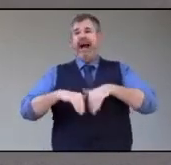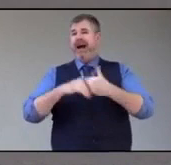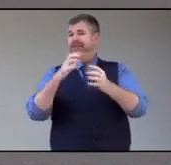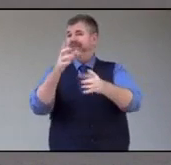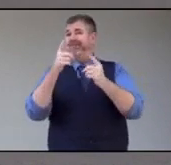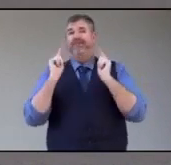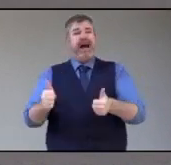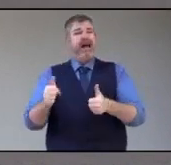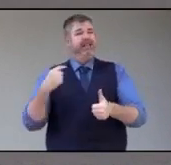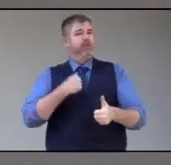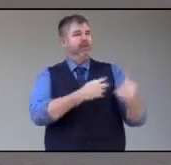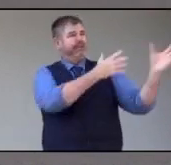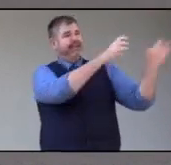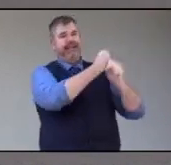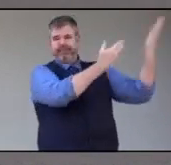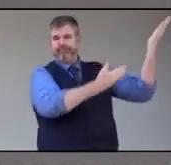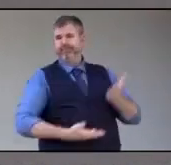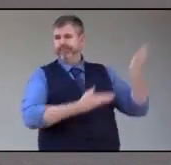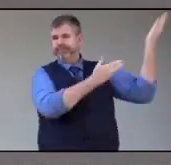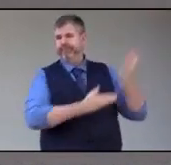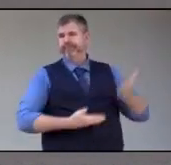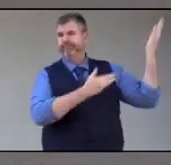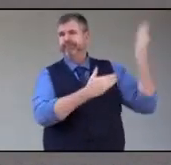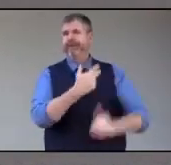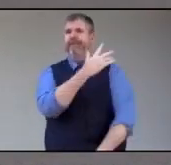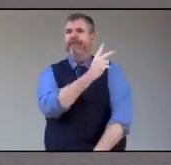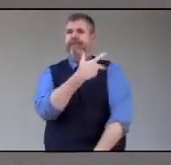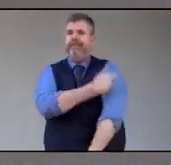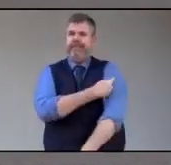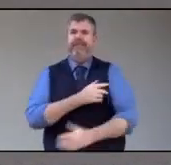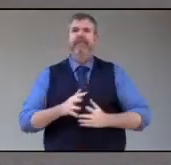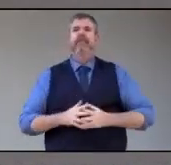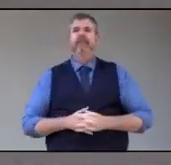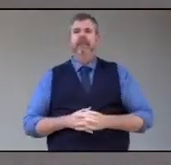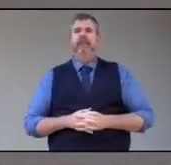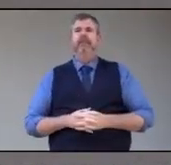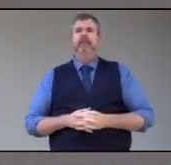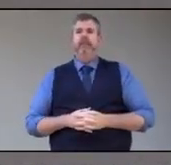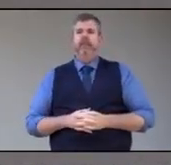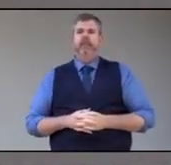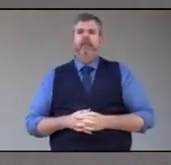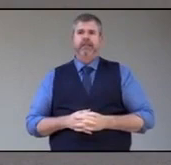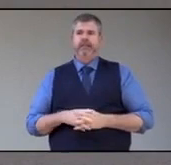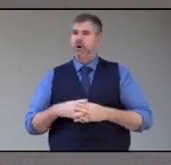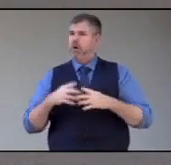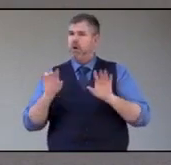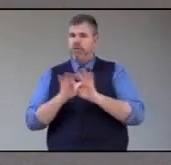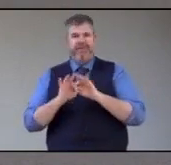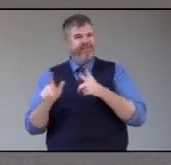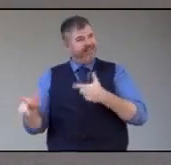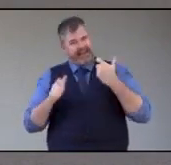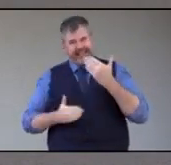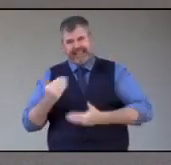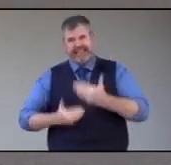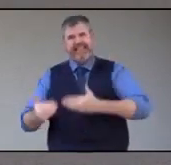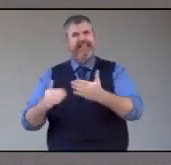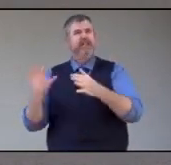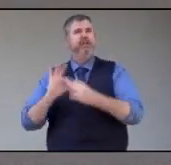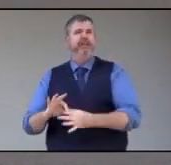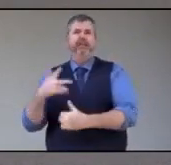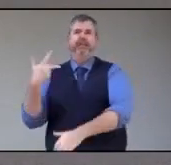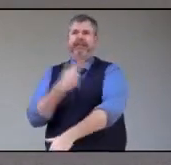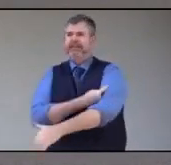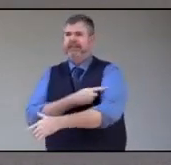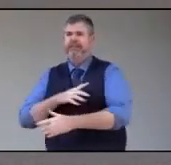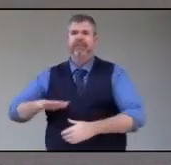are working with the community to get providers all vaccinated so that they can then take vaccine and vaccinate all of you out